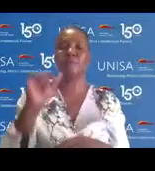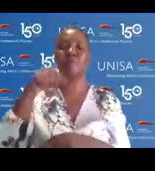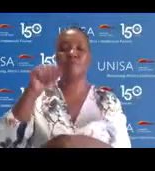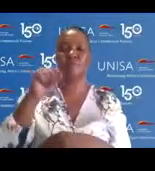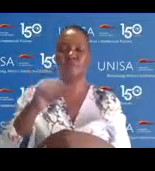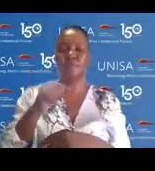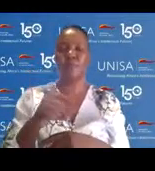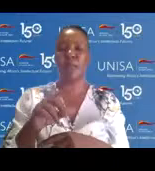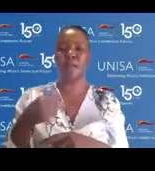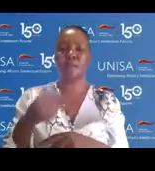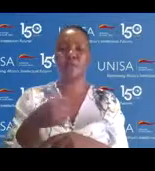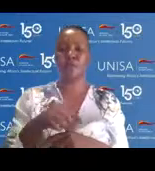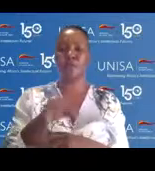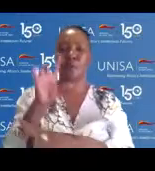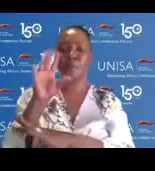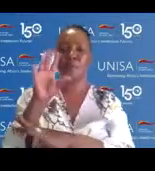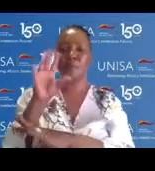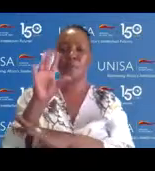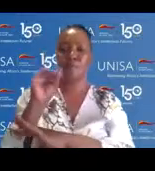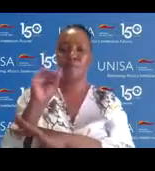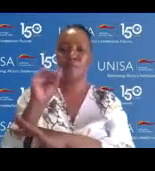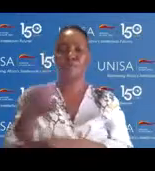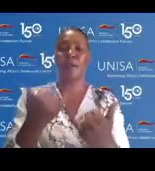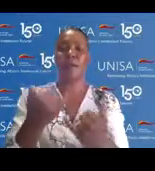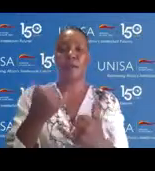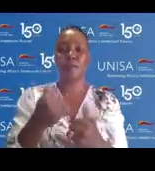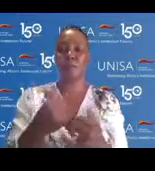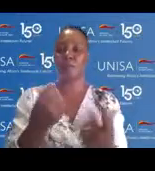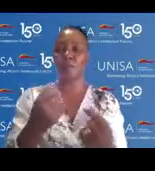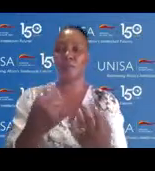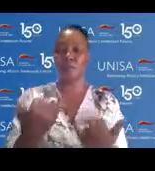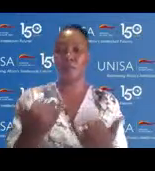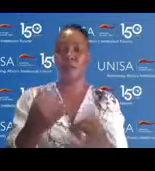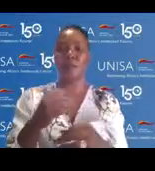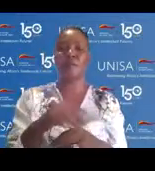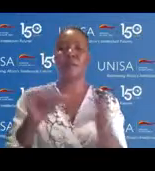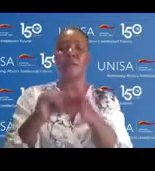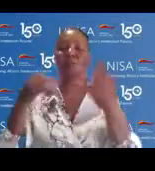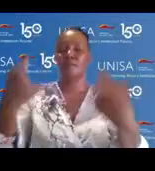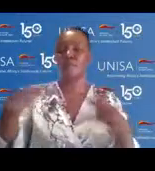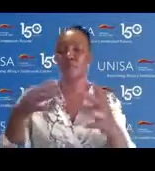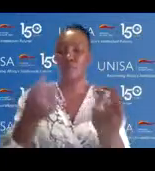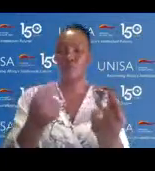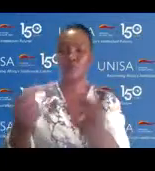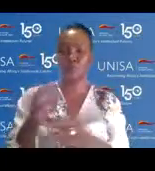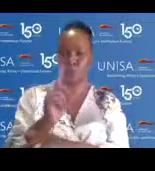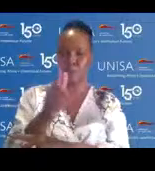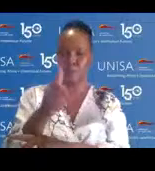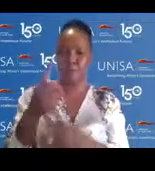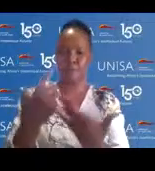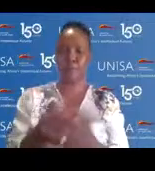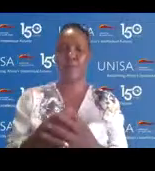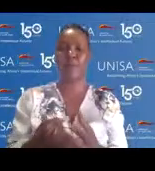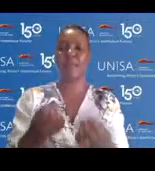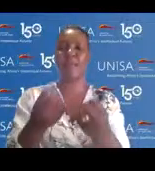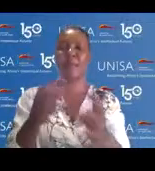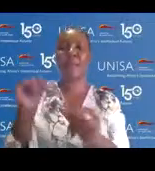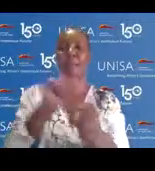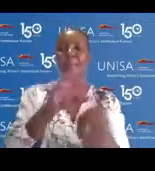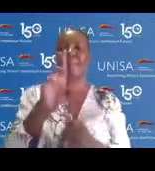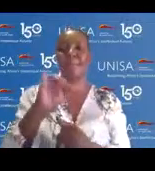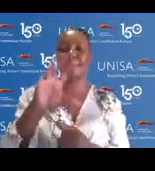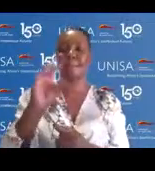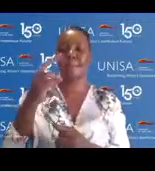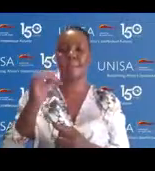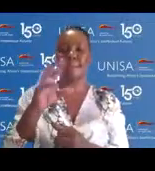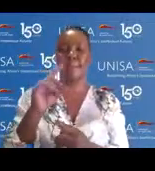you now by doing this right away, but I think it's quite important. So now I'm just going to hand over to Richard, and he's going to basically just show you some